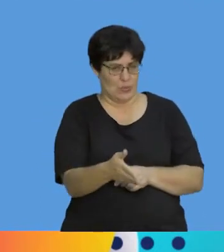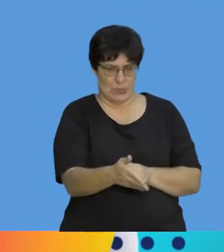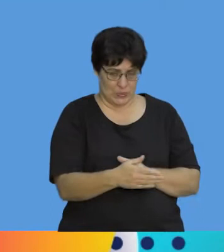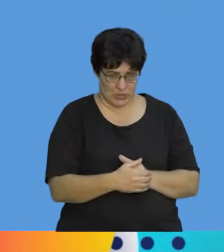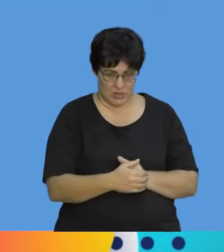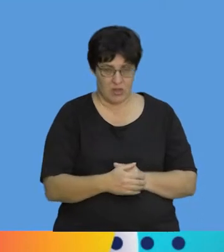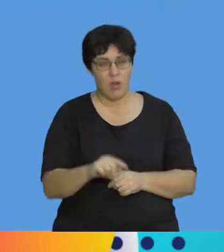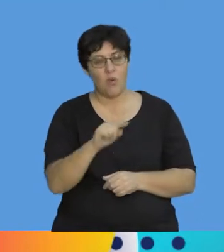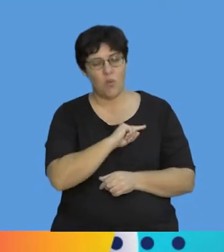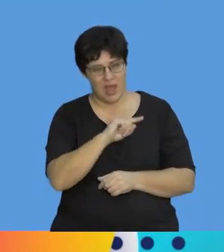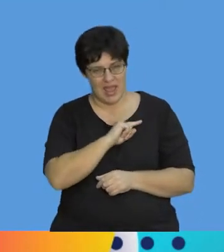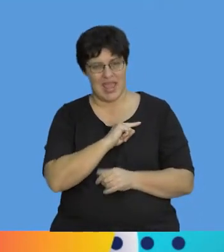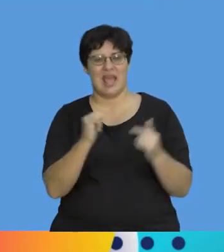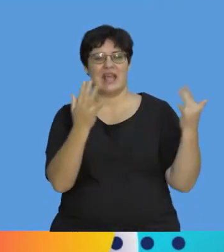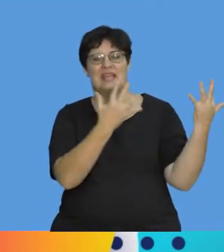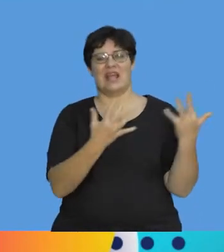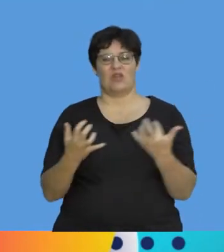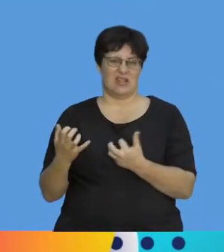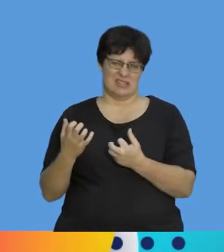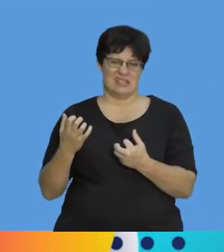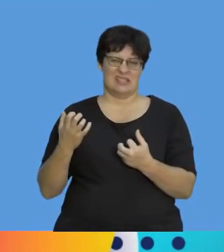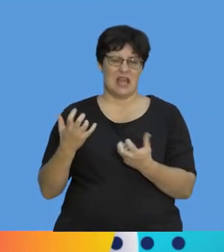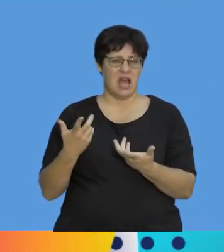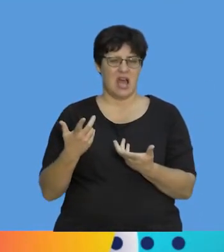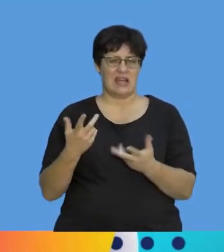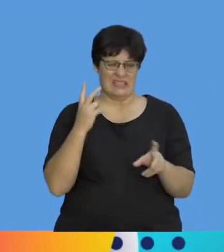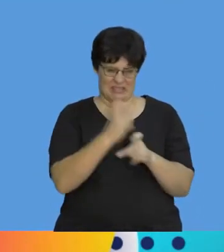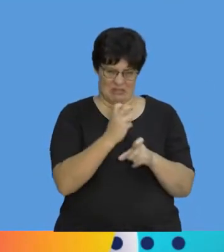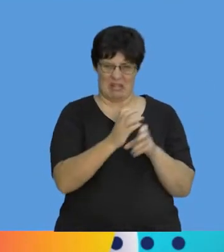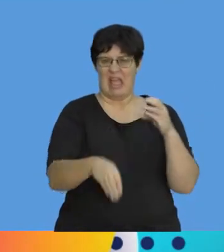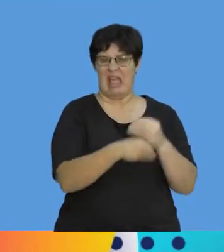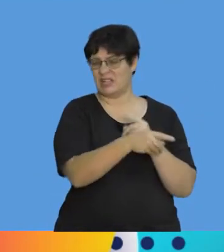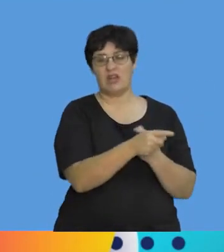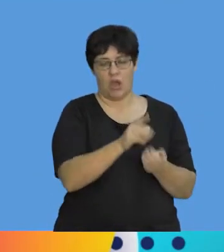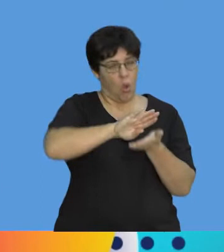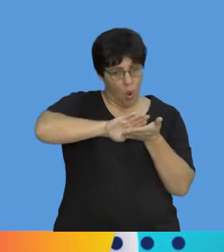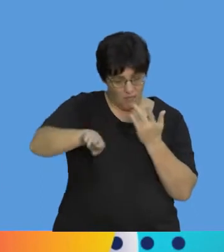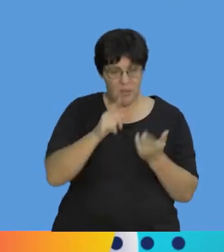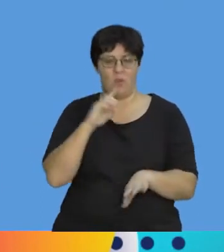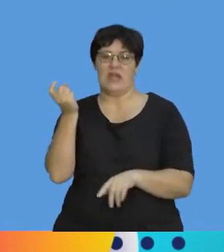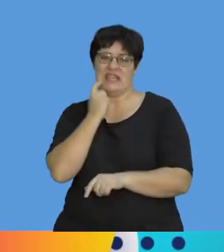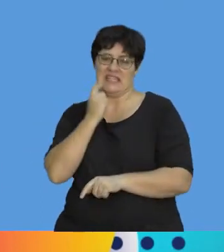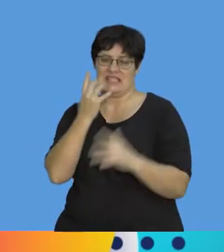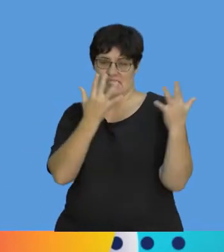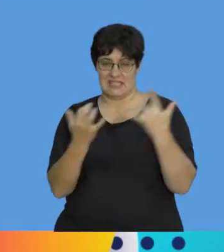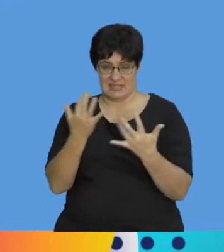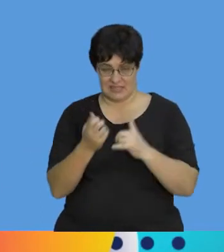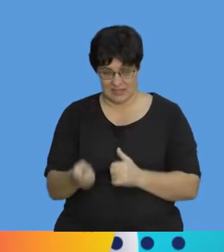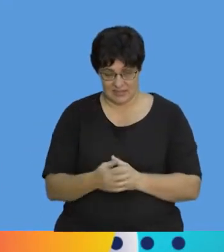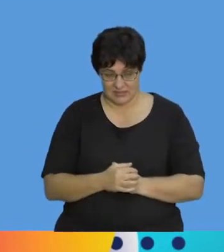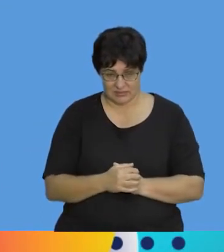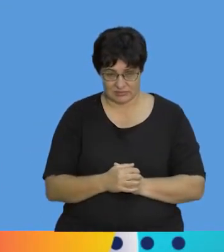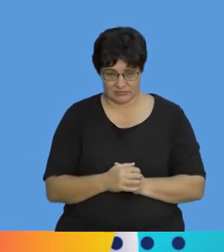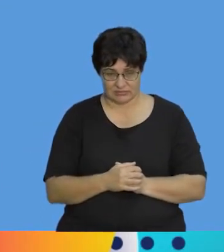there because it makes our calculations simpler. That's the only reason. It's just to make it a bit simpler